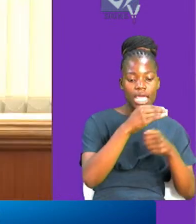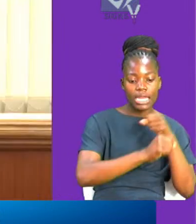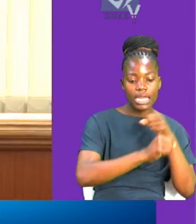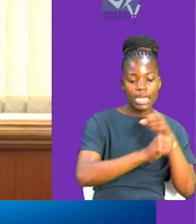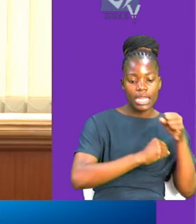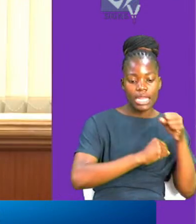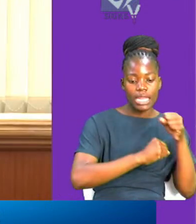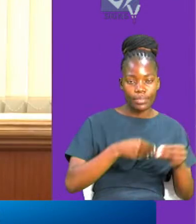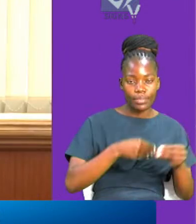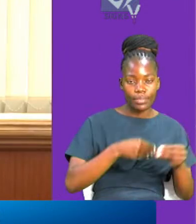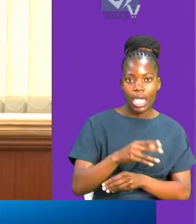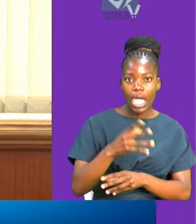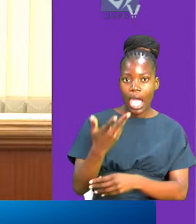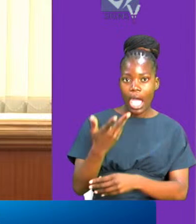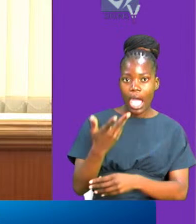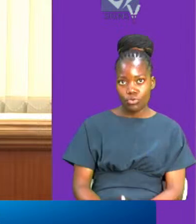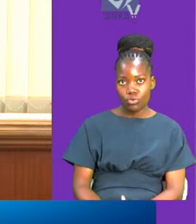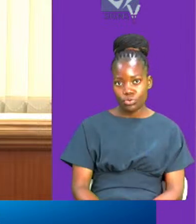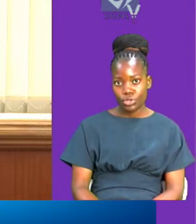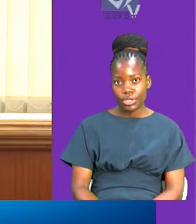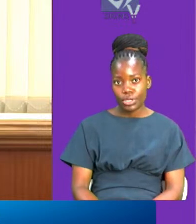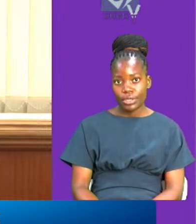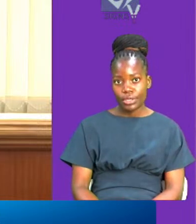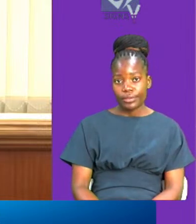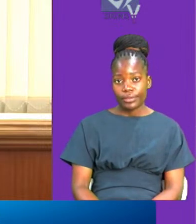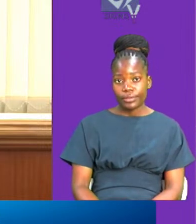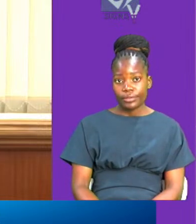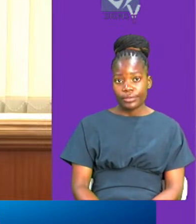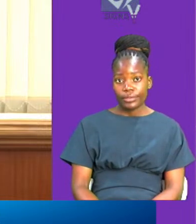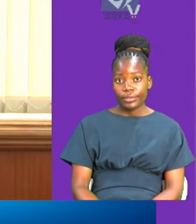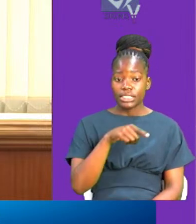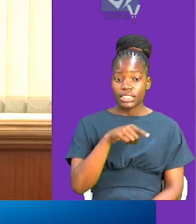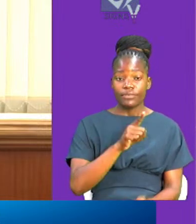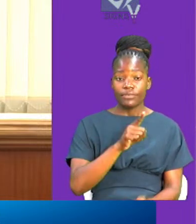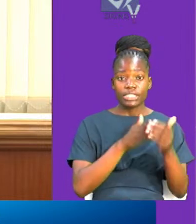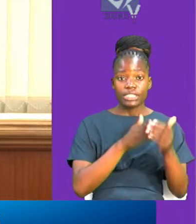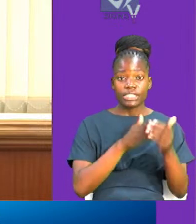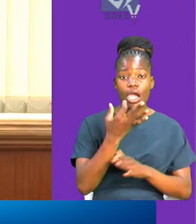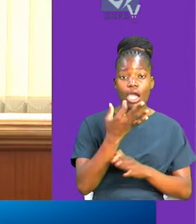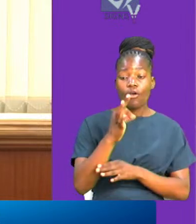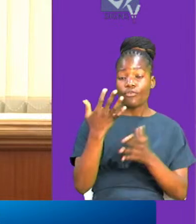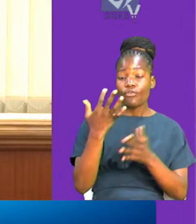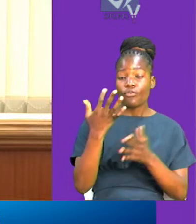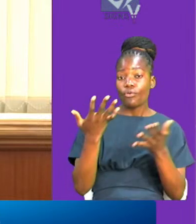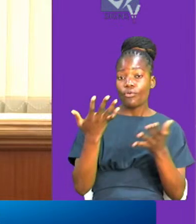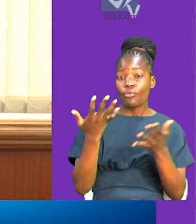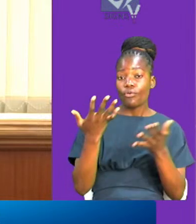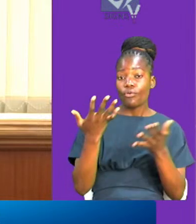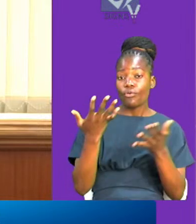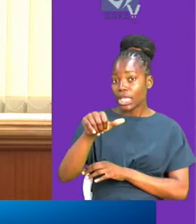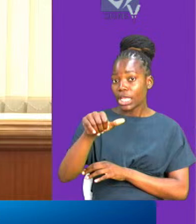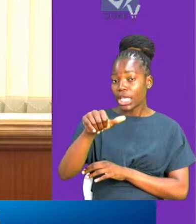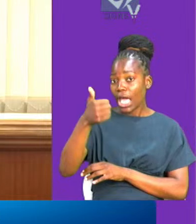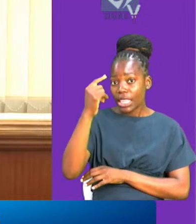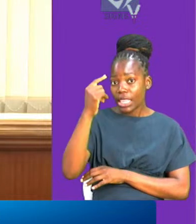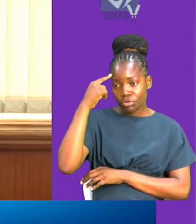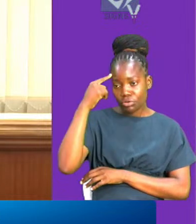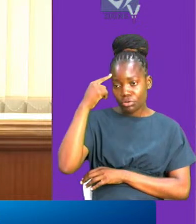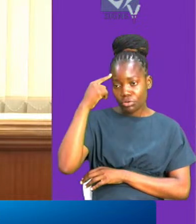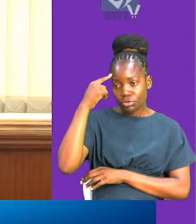years. By virtue of his position is the leader of the mountain. Any other thought is